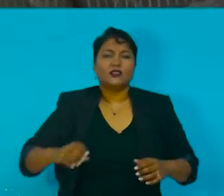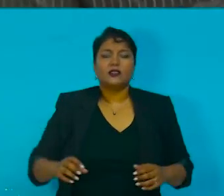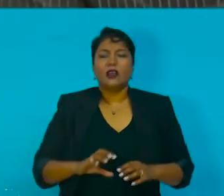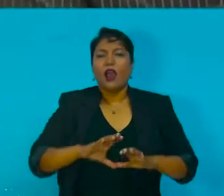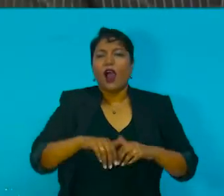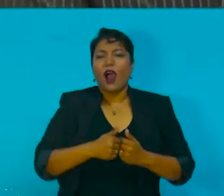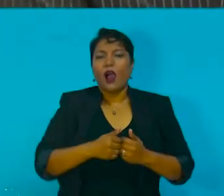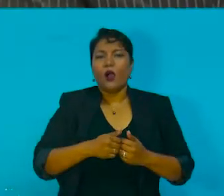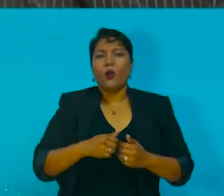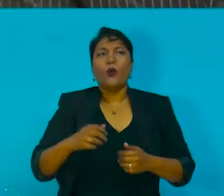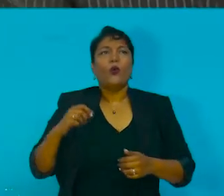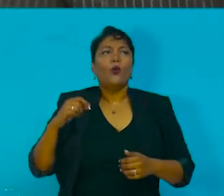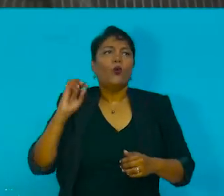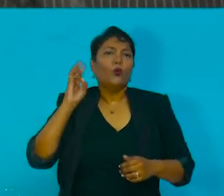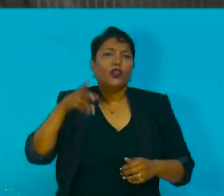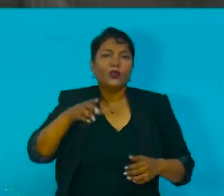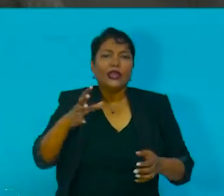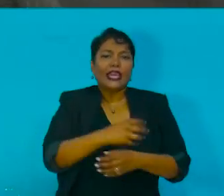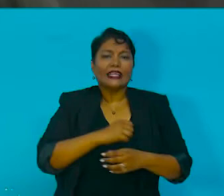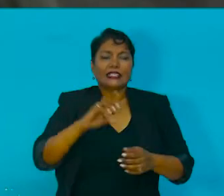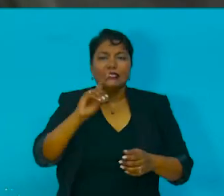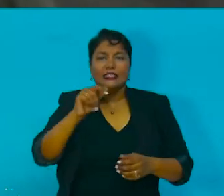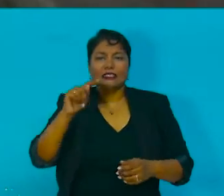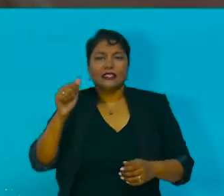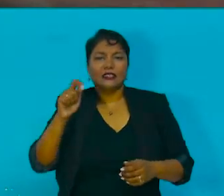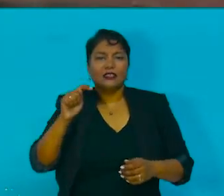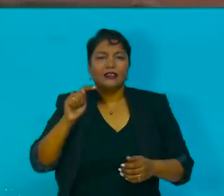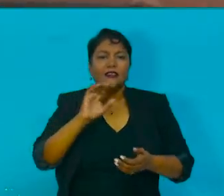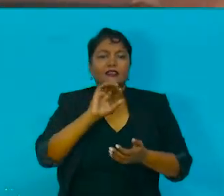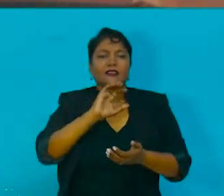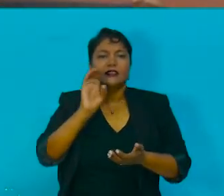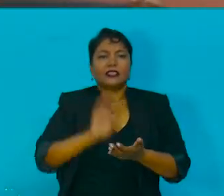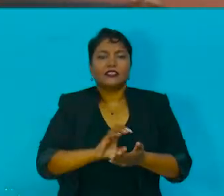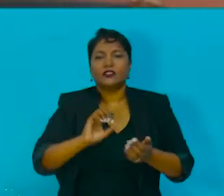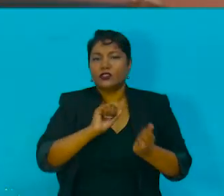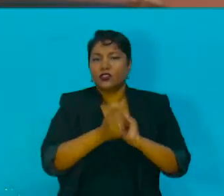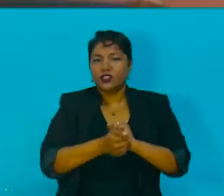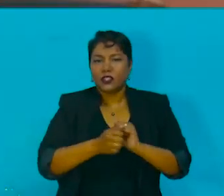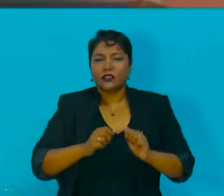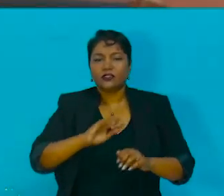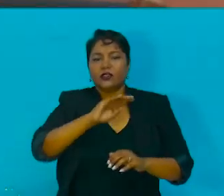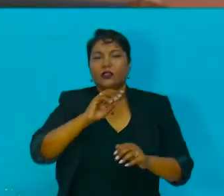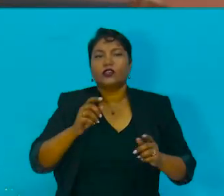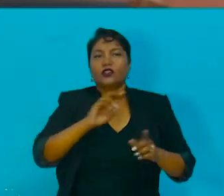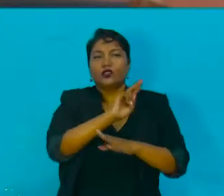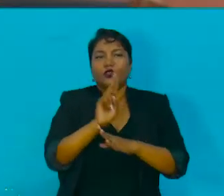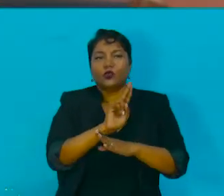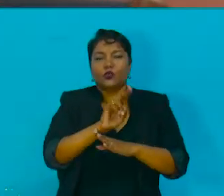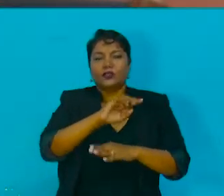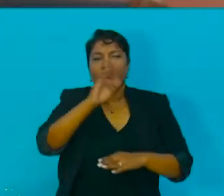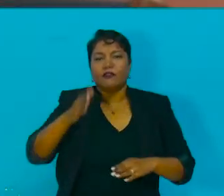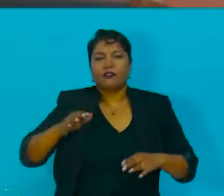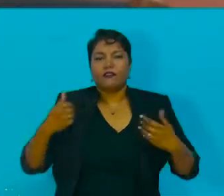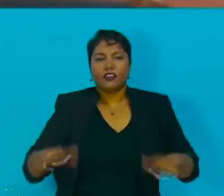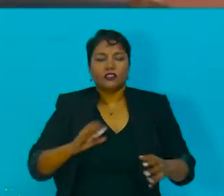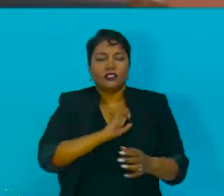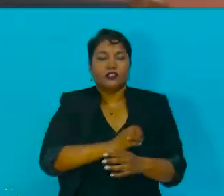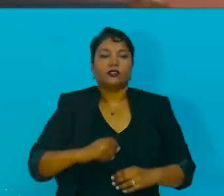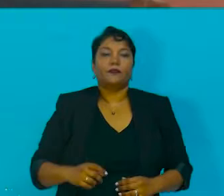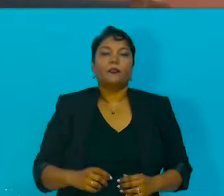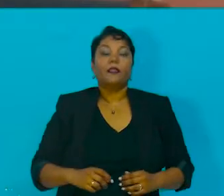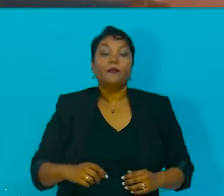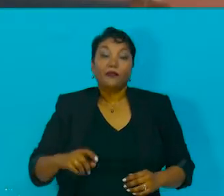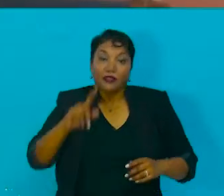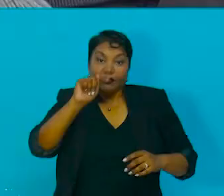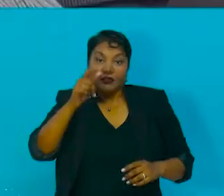big energy hog. They're growing in the community now. Within the presentation, there was a reference to the International